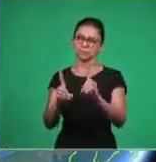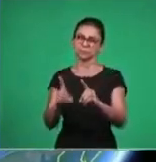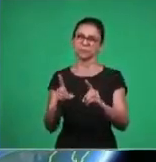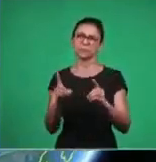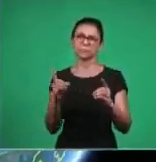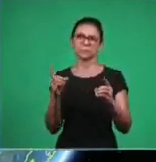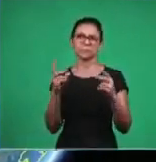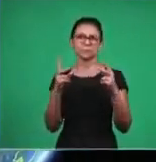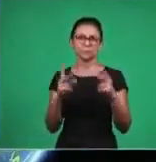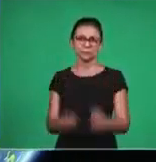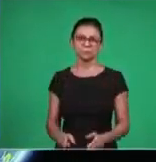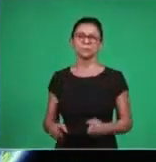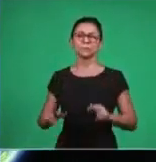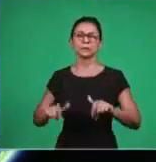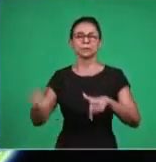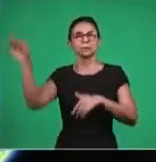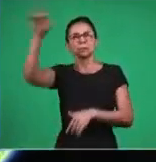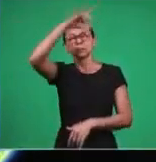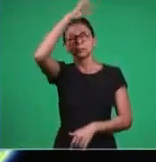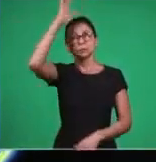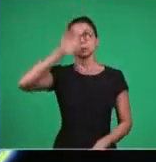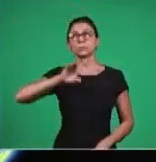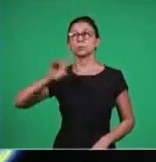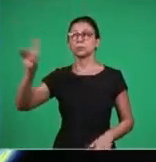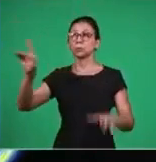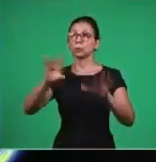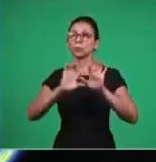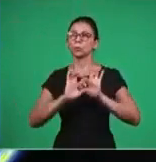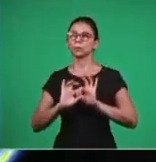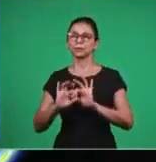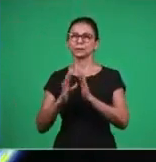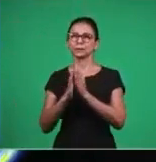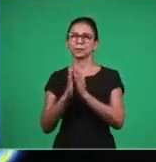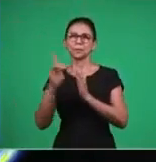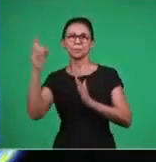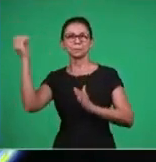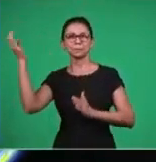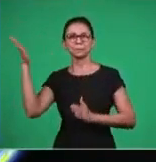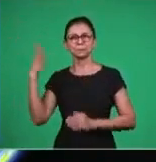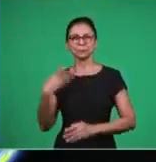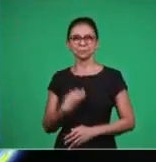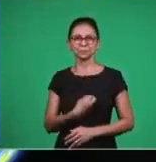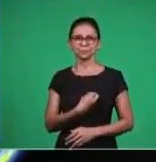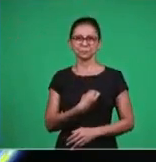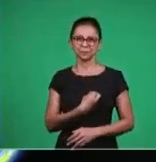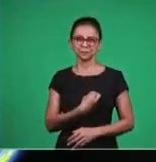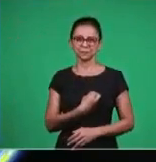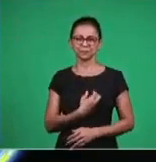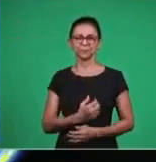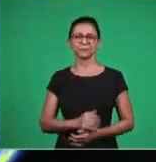same doctrine and by the direction of the Holy Spirit of God, united by the living word.